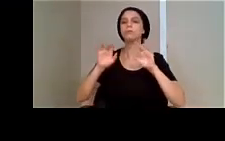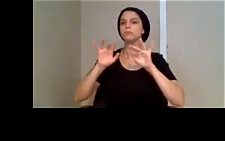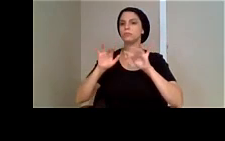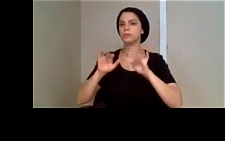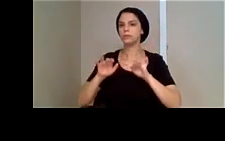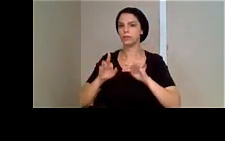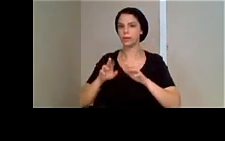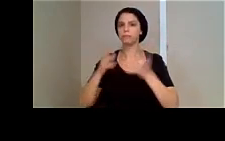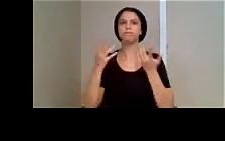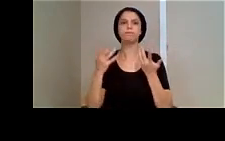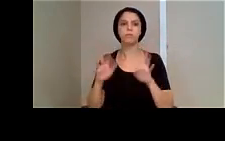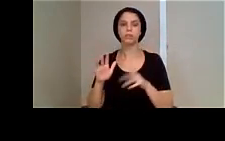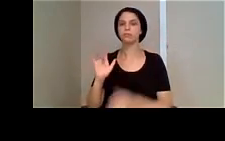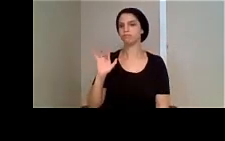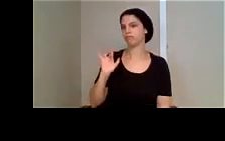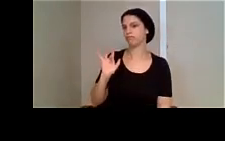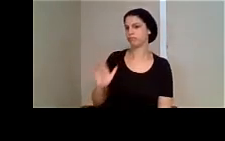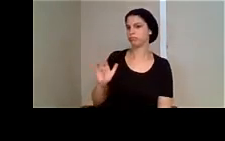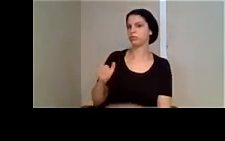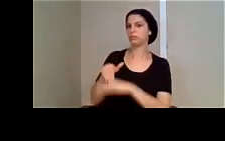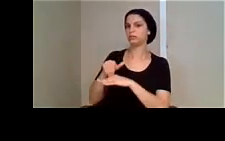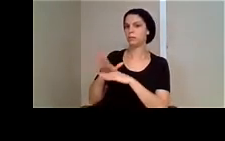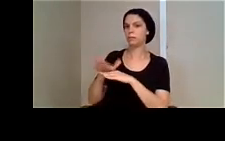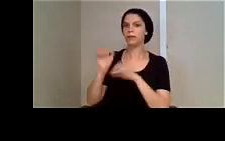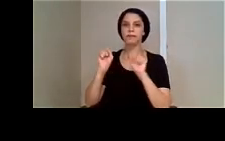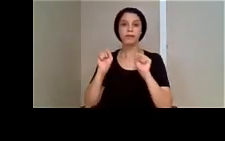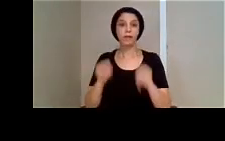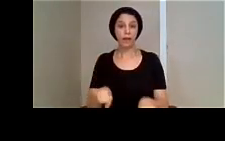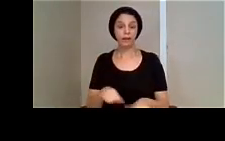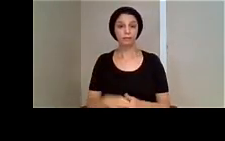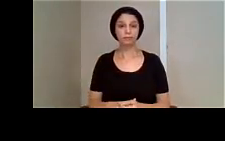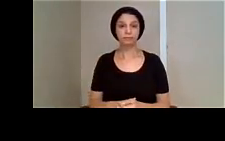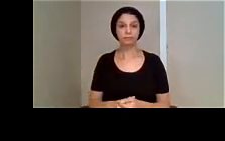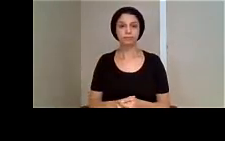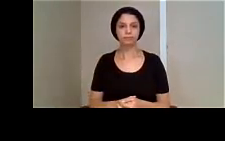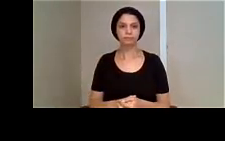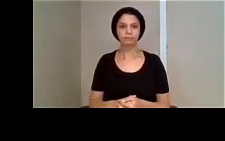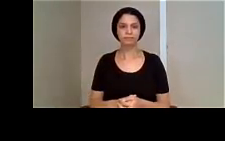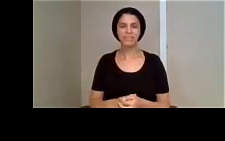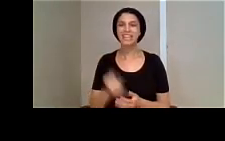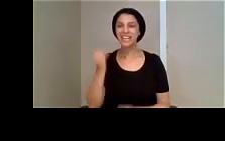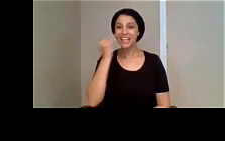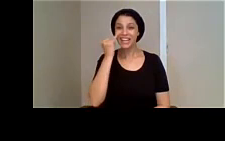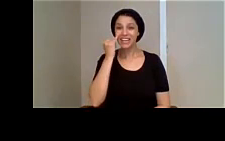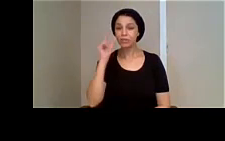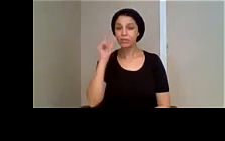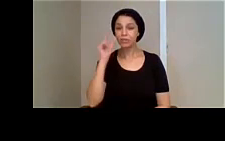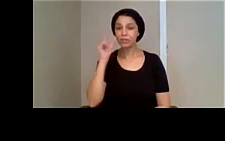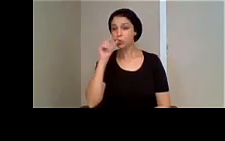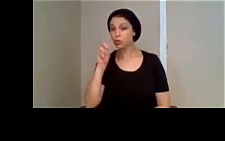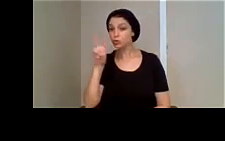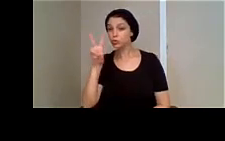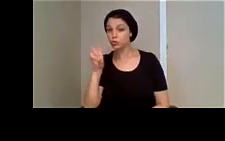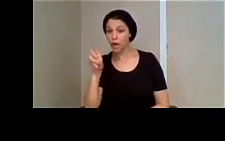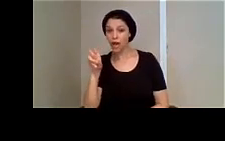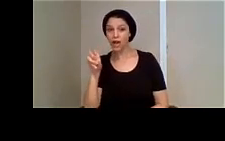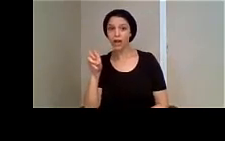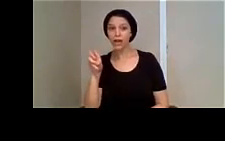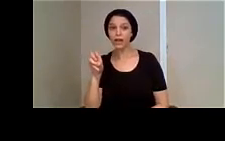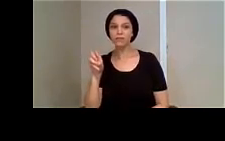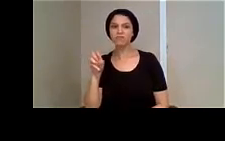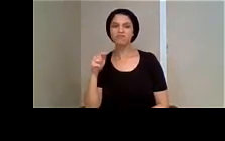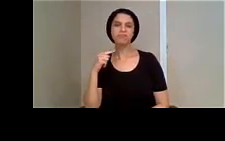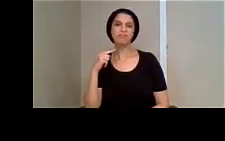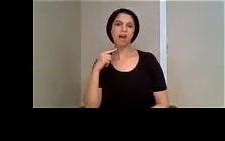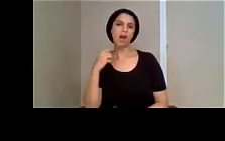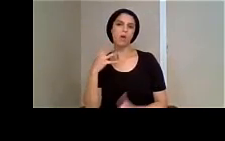And then I would press the blue submit button. If it were a Google Drive file that I wanted to, say, provide the link to